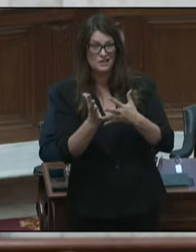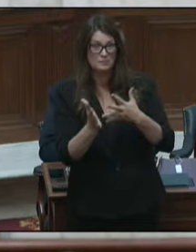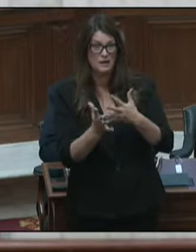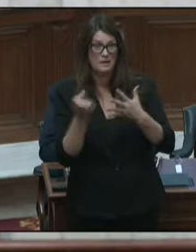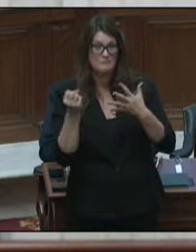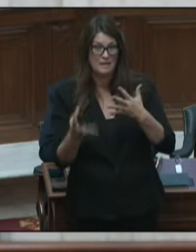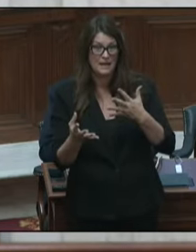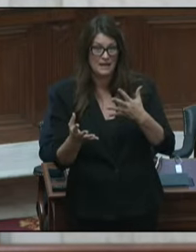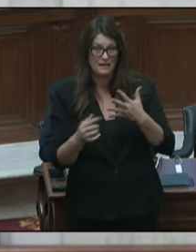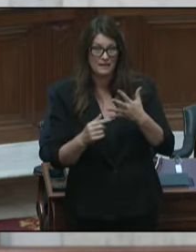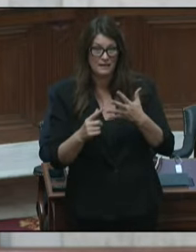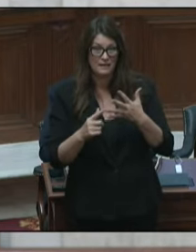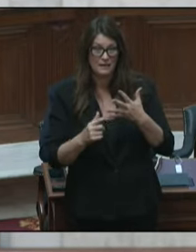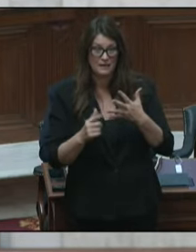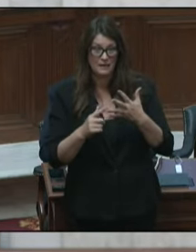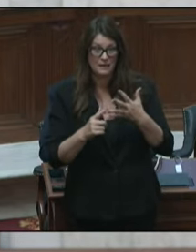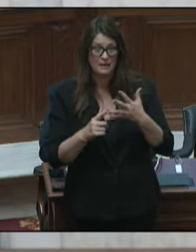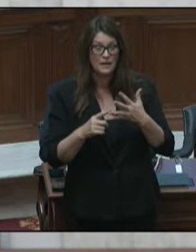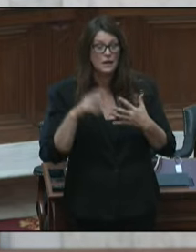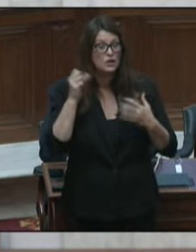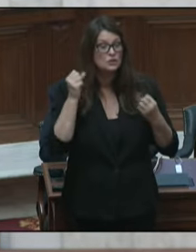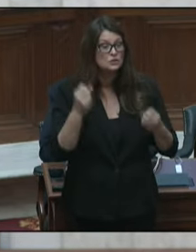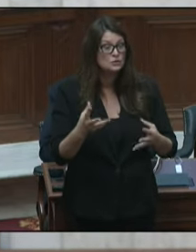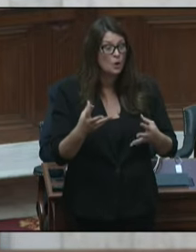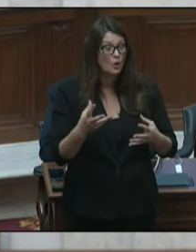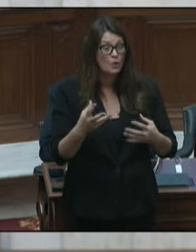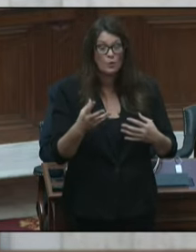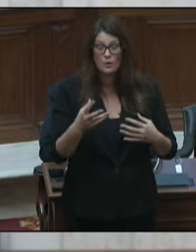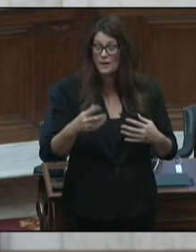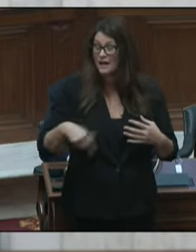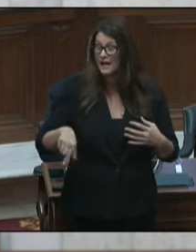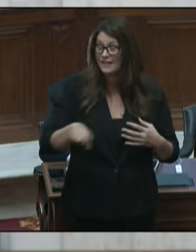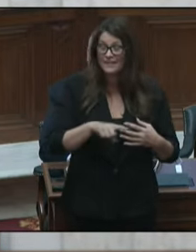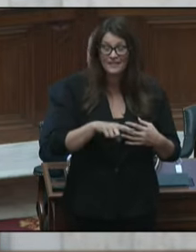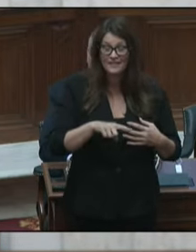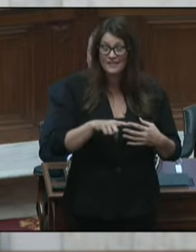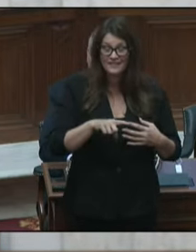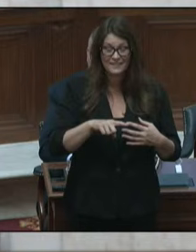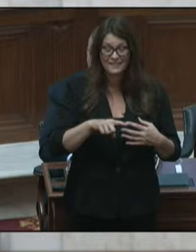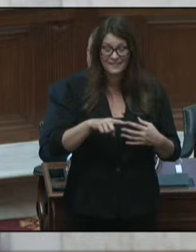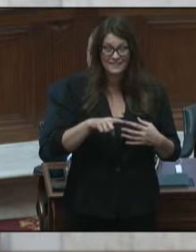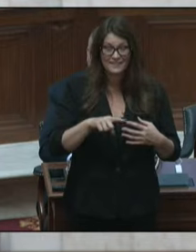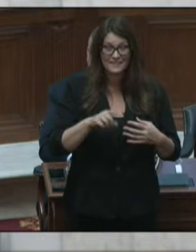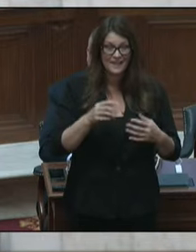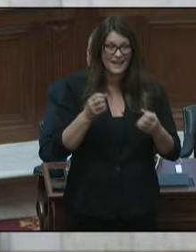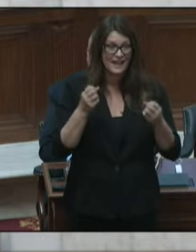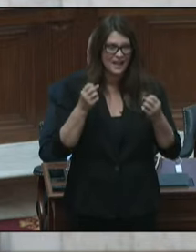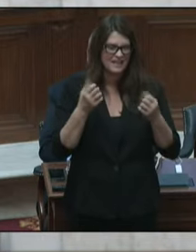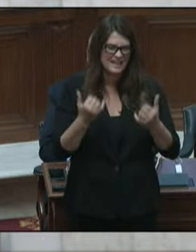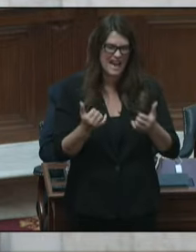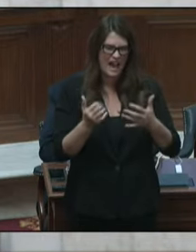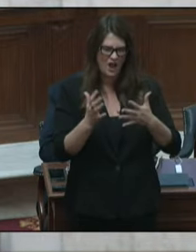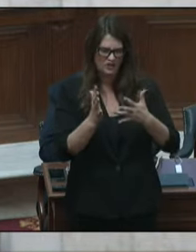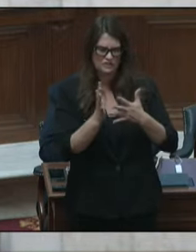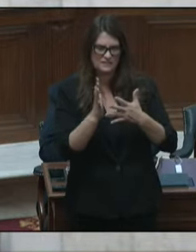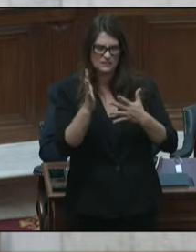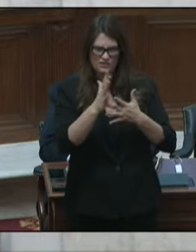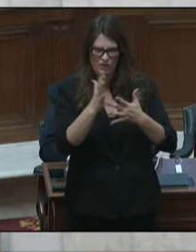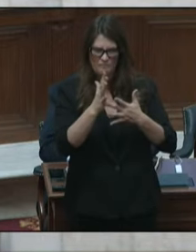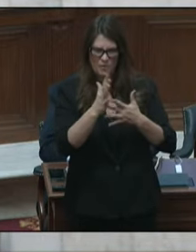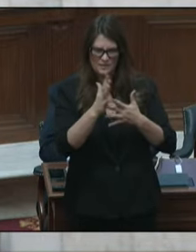got. Now, so they were that, last year, a lot of them that were sophomores now were freshmen